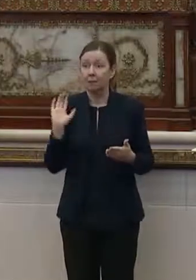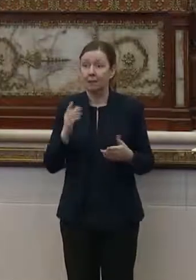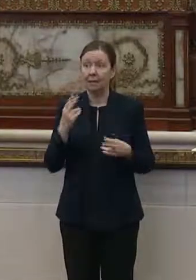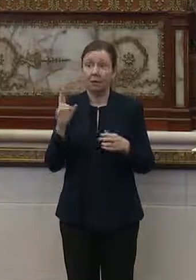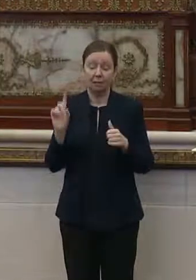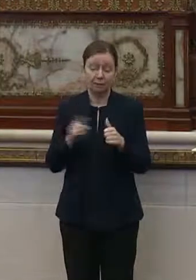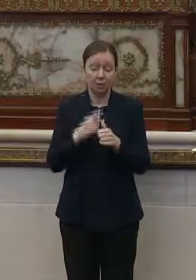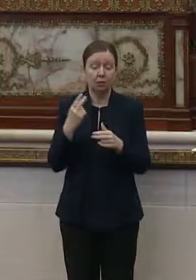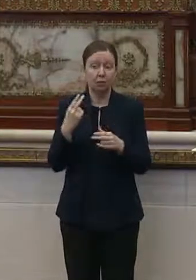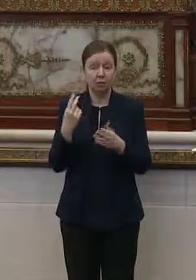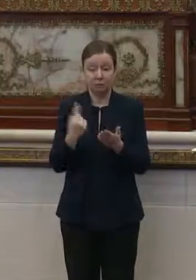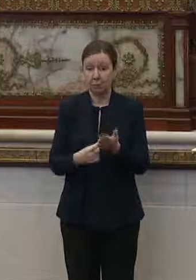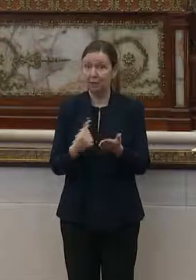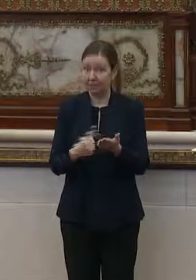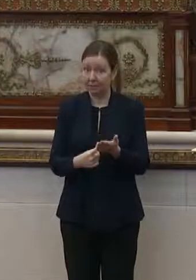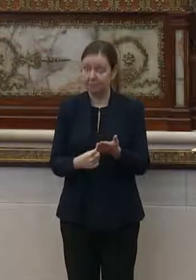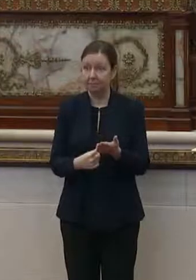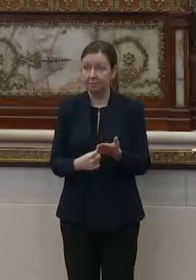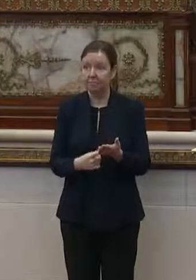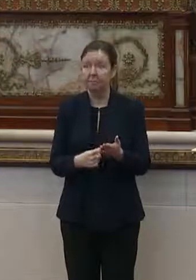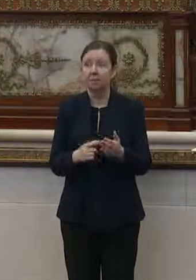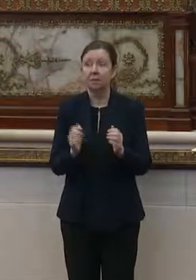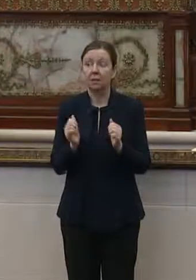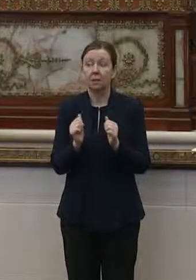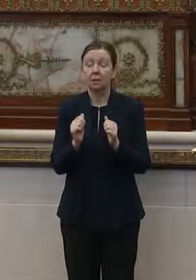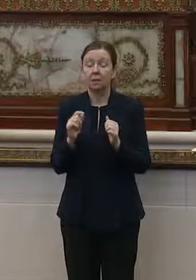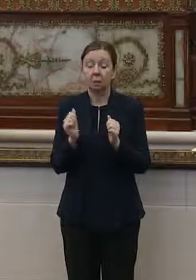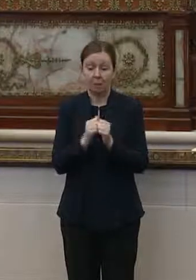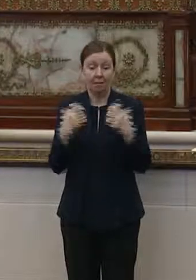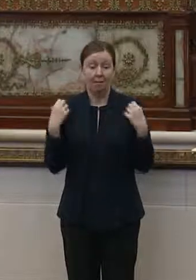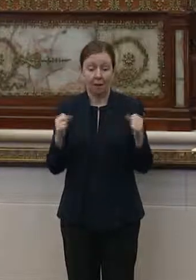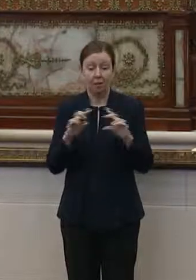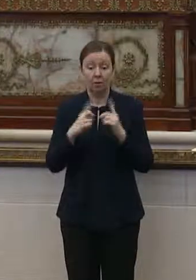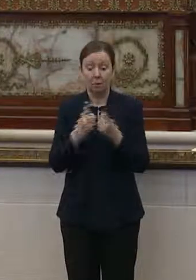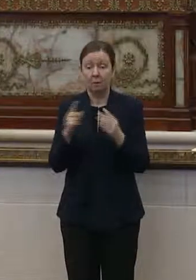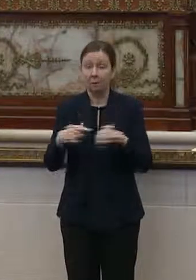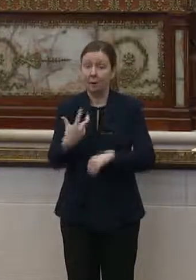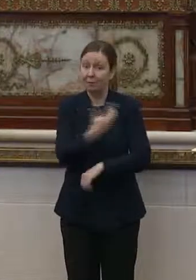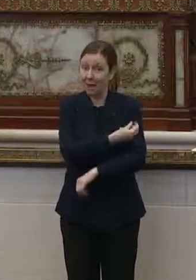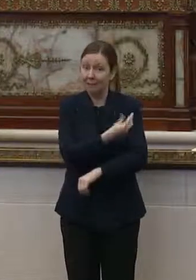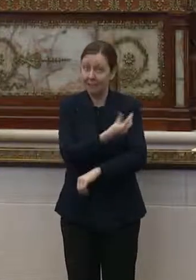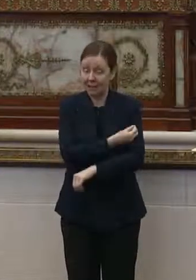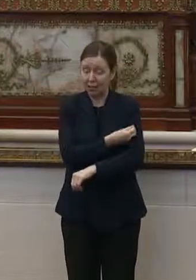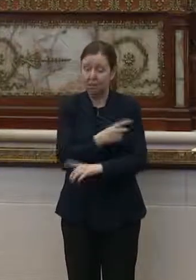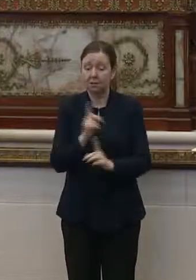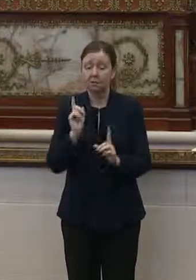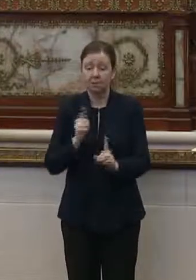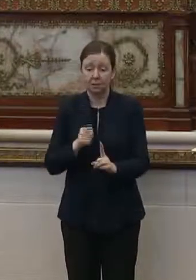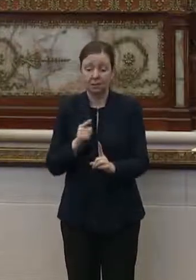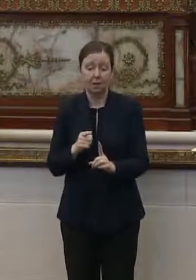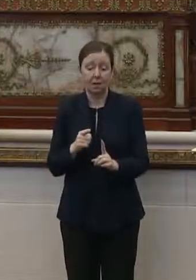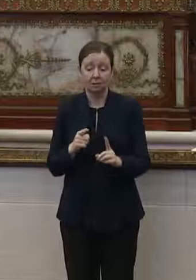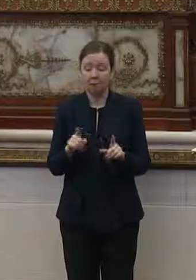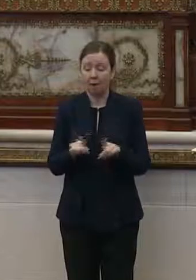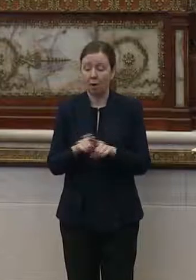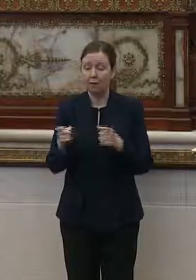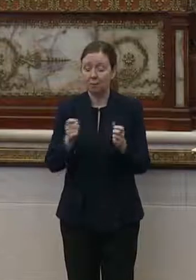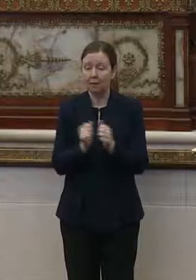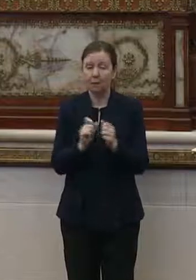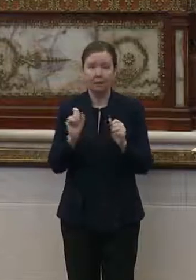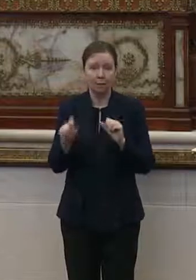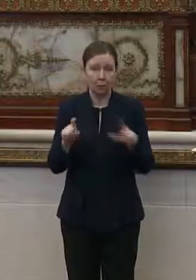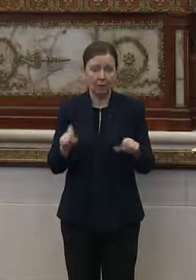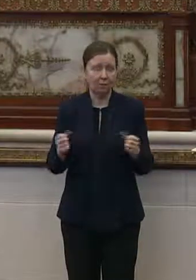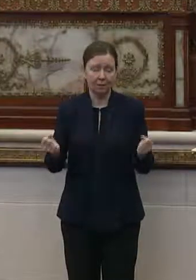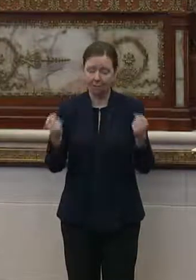briefing with the health department regarding vaccinations in this regard, and also dealing with the questions that a